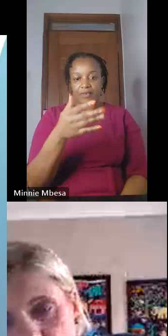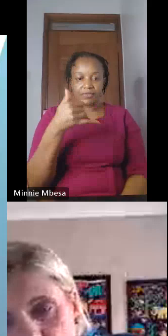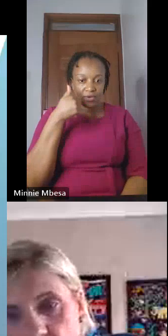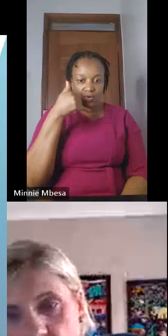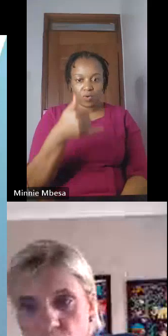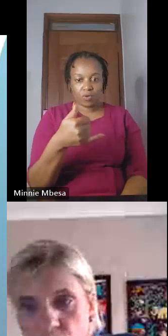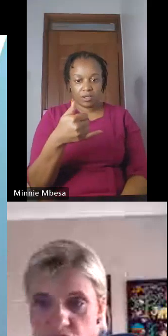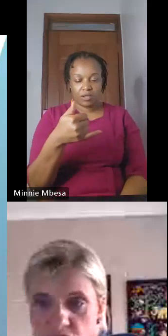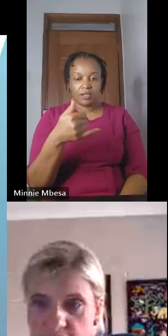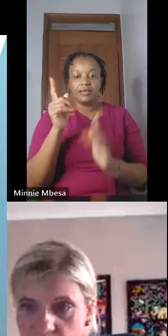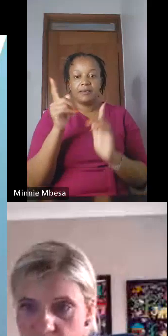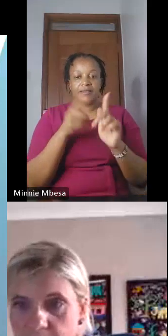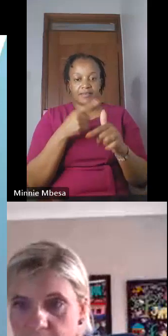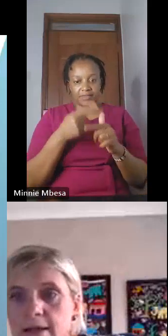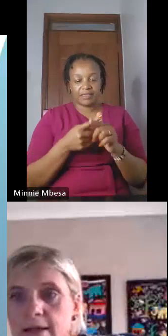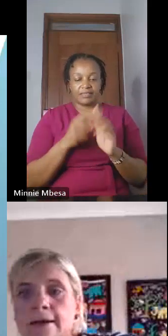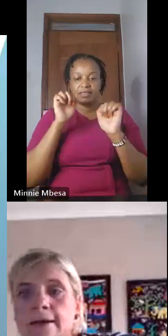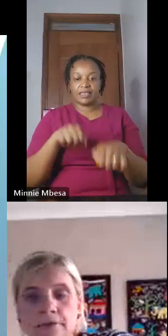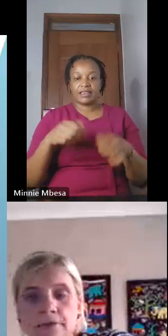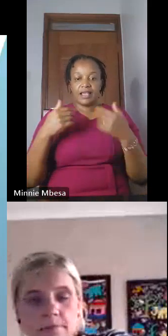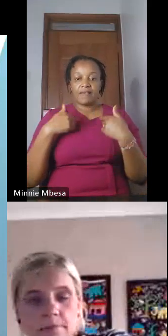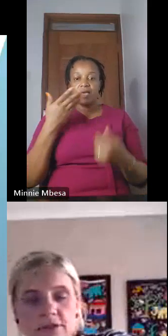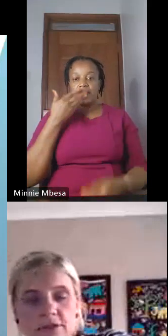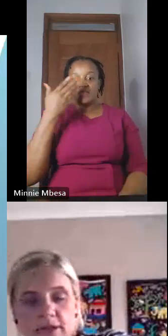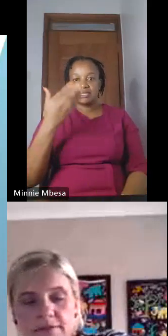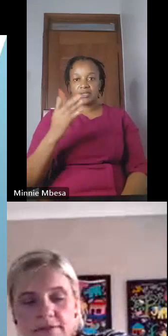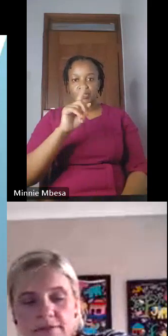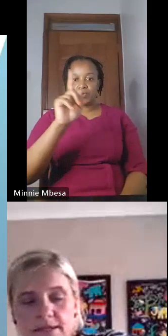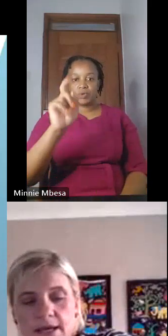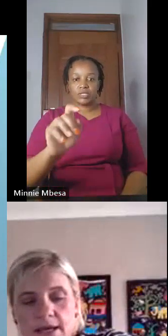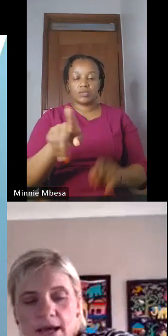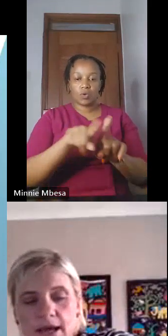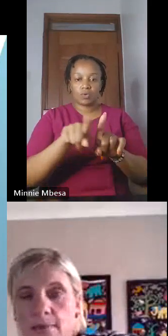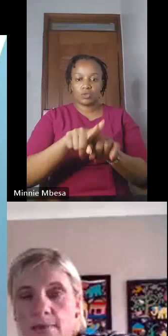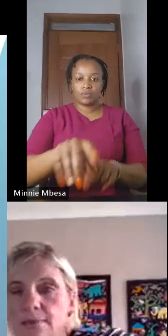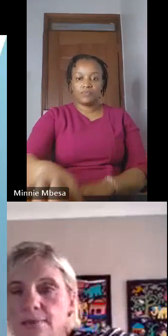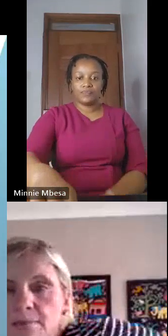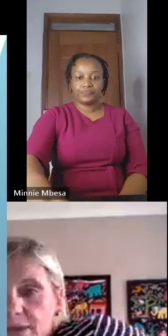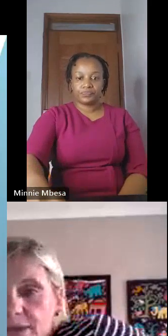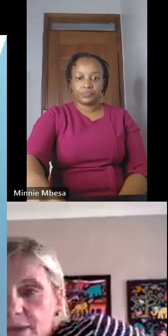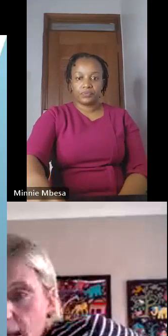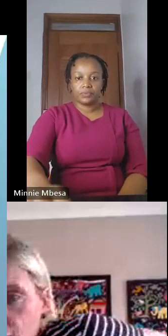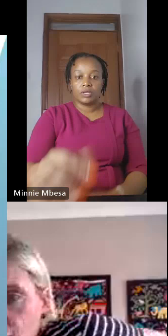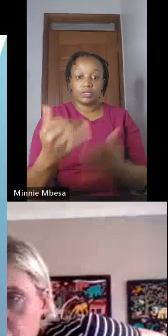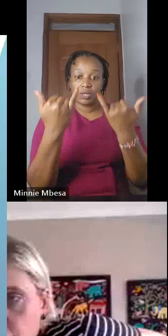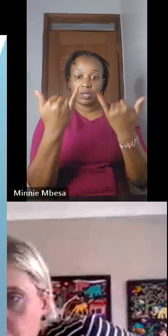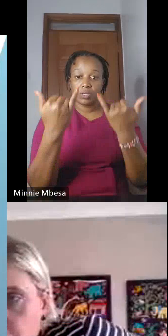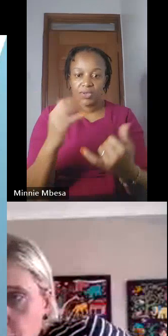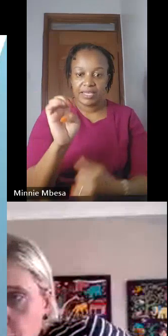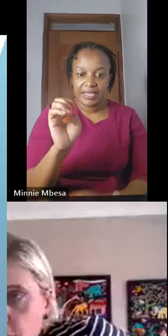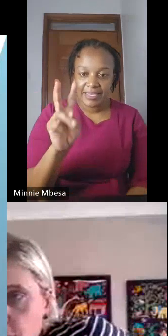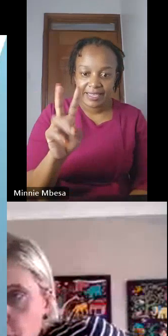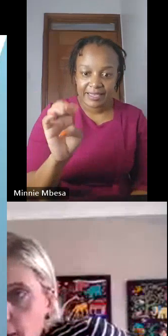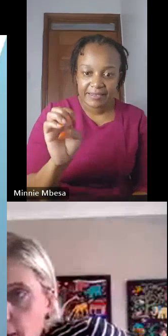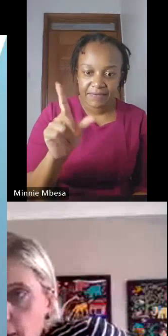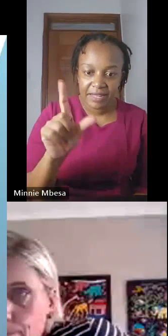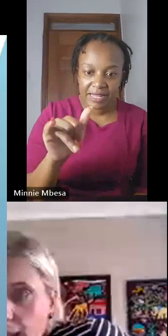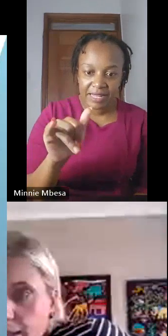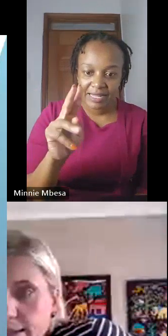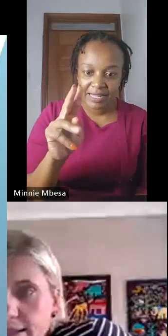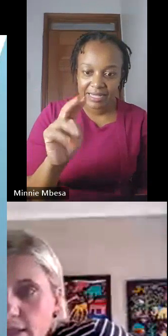an answer to those questions as well. So Evelyn, I'm going to unmute